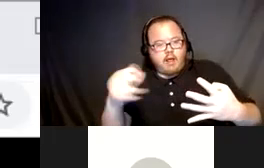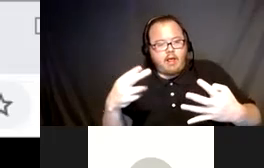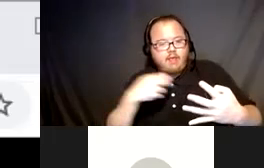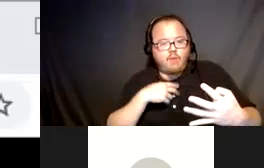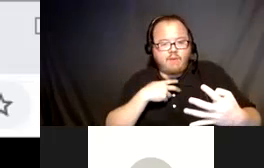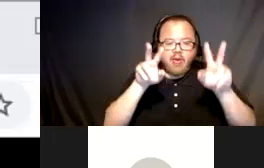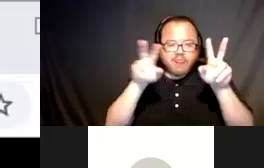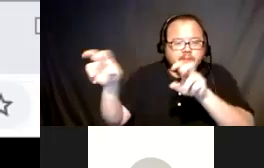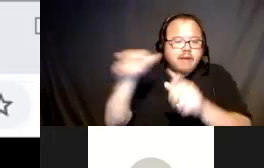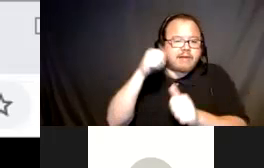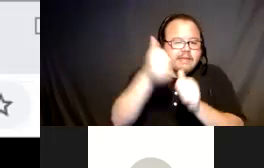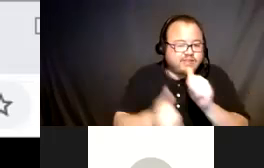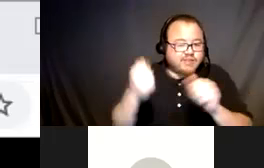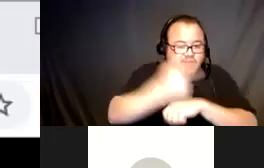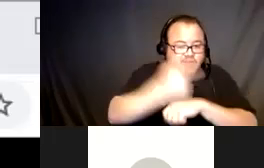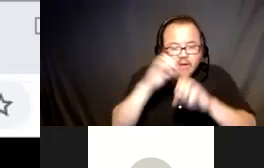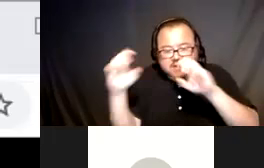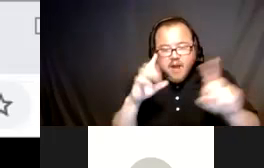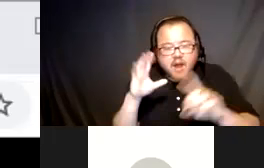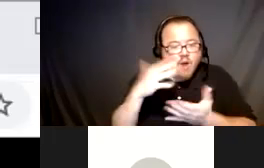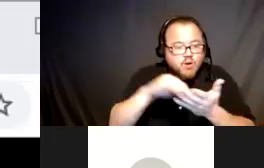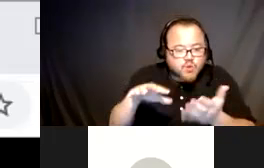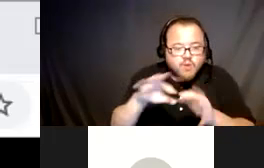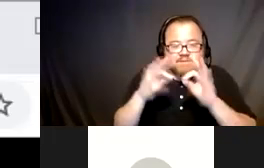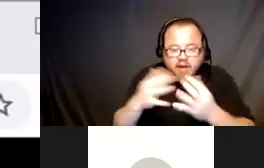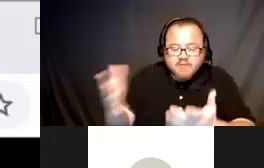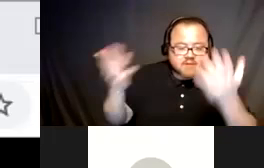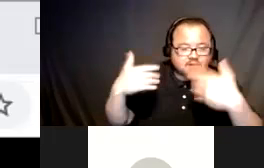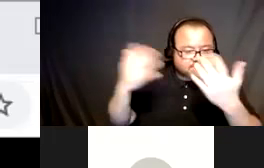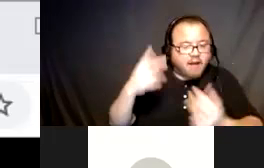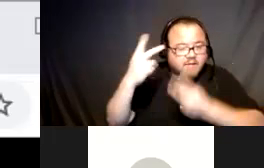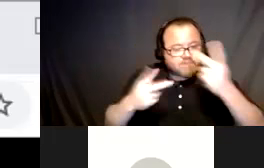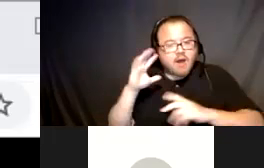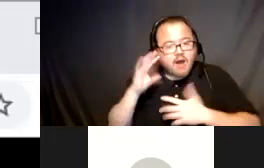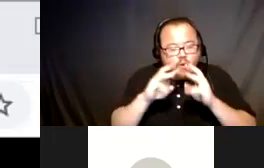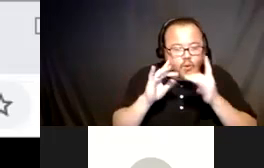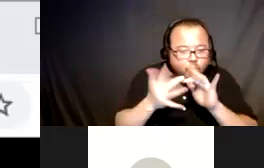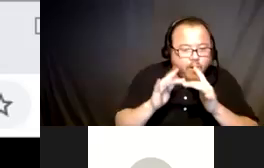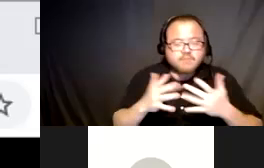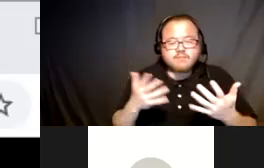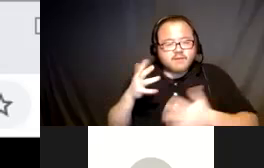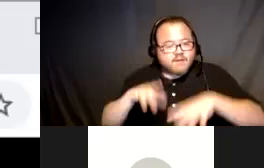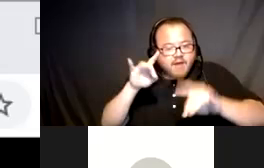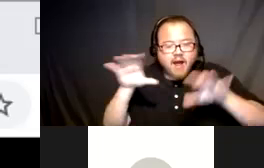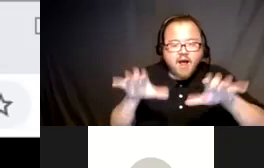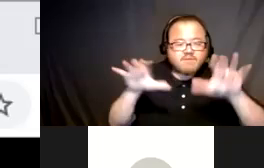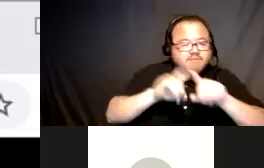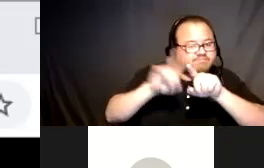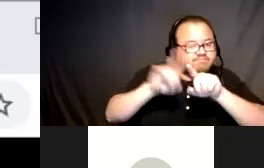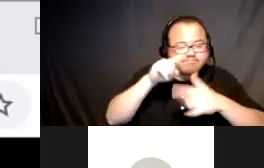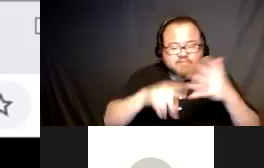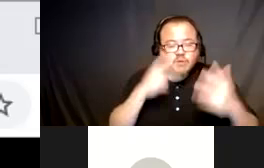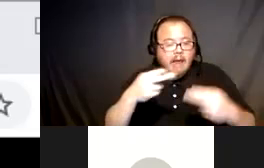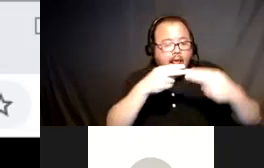each day. Educators, students, and families could visit our website and find activities around that day's themes. So you'll see on the